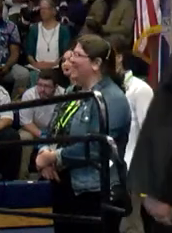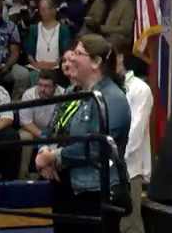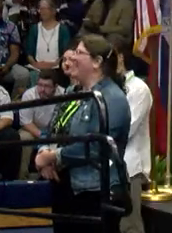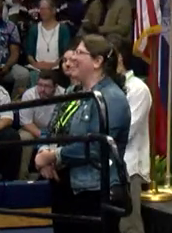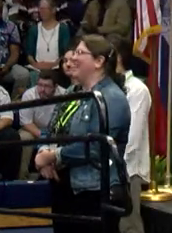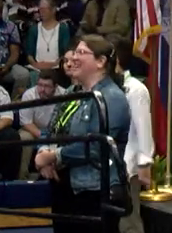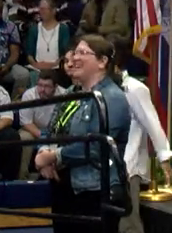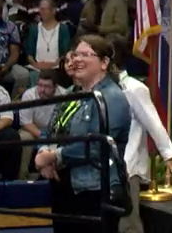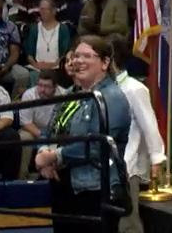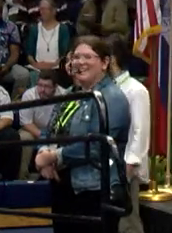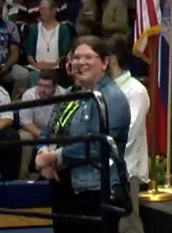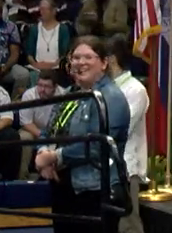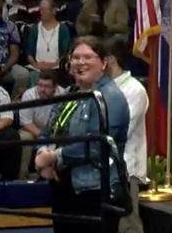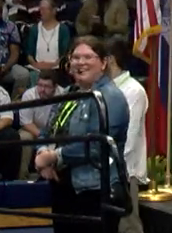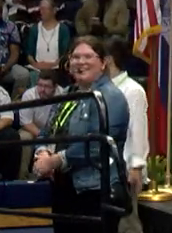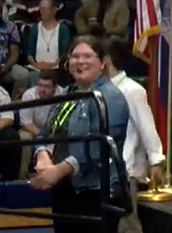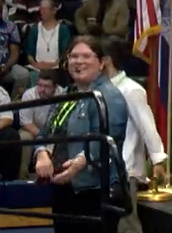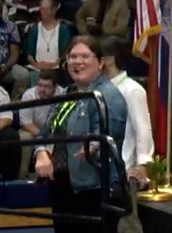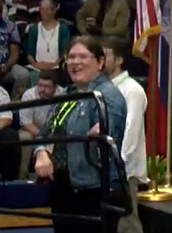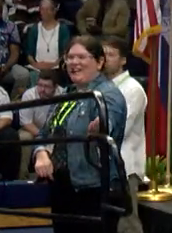Maya Alejandra Velasquez.